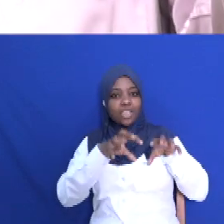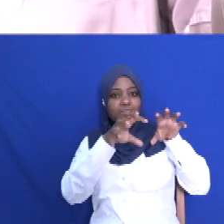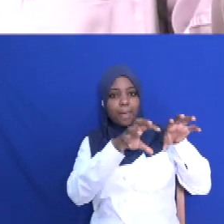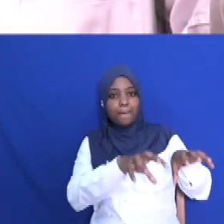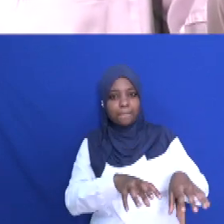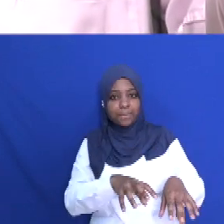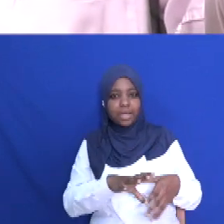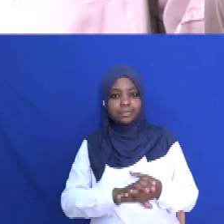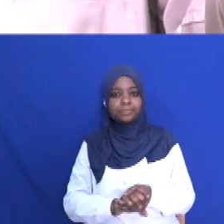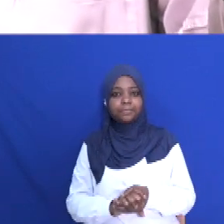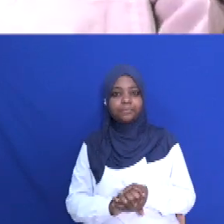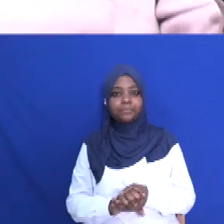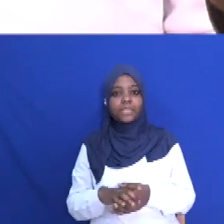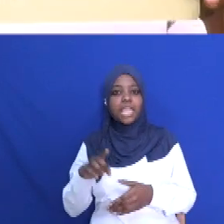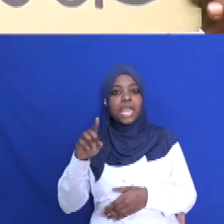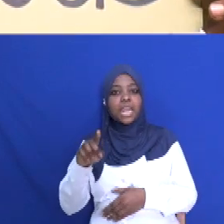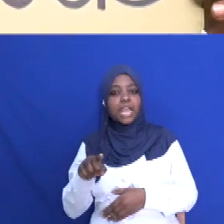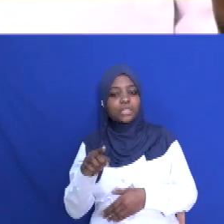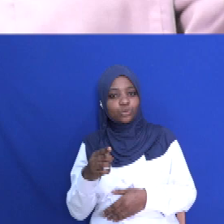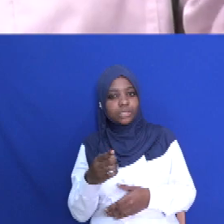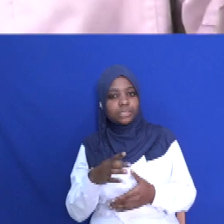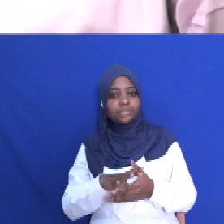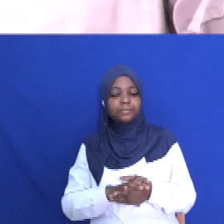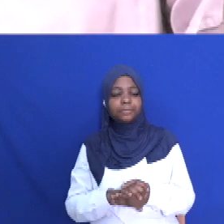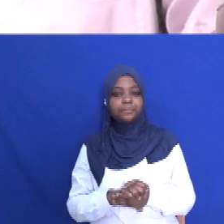read it all of you, okay?